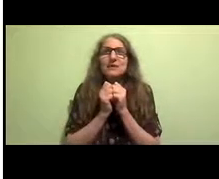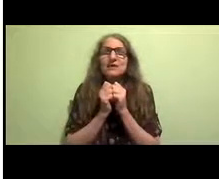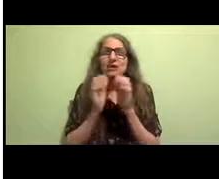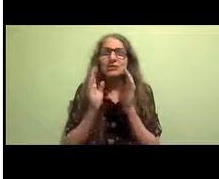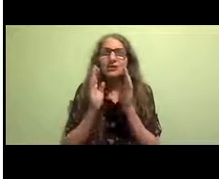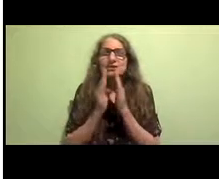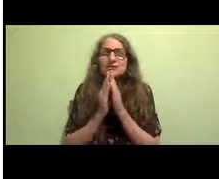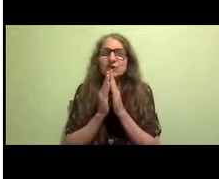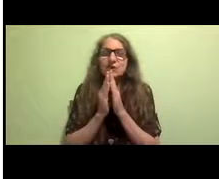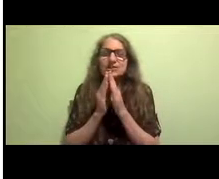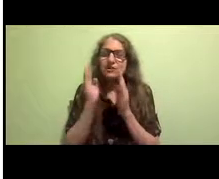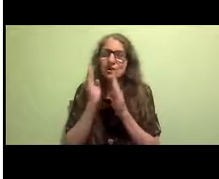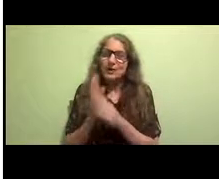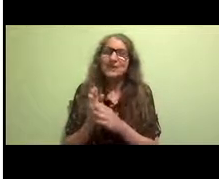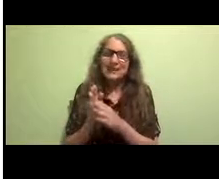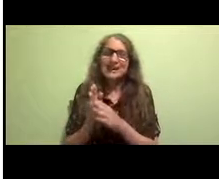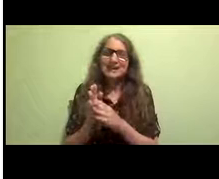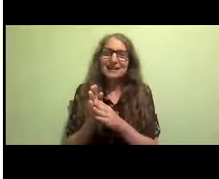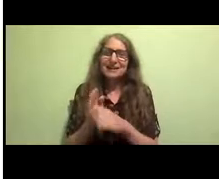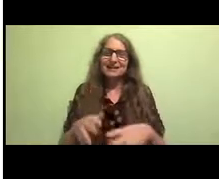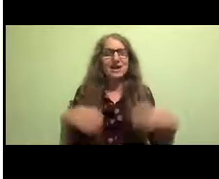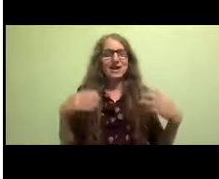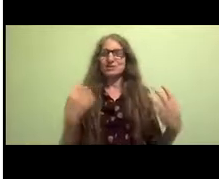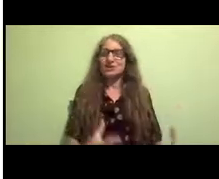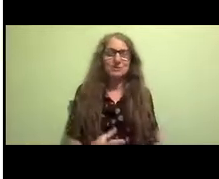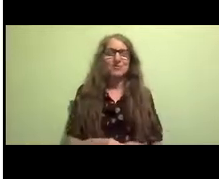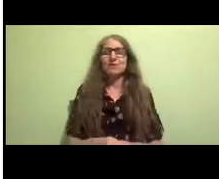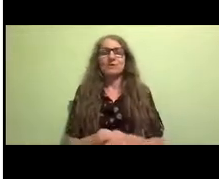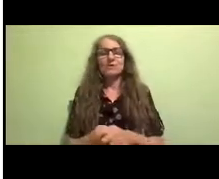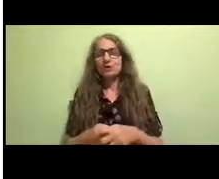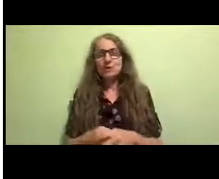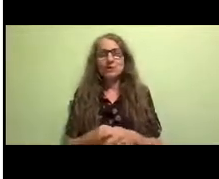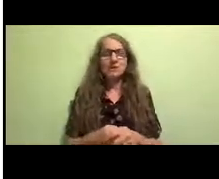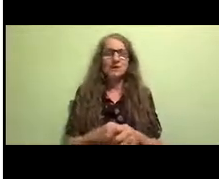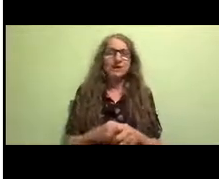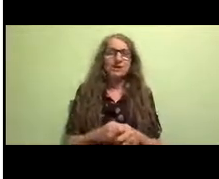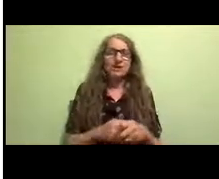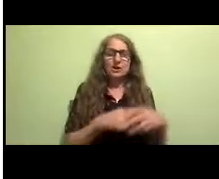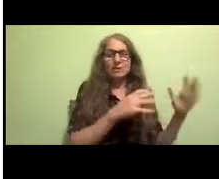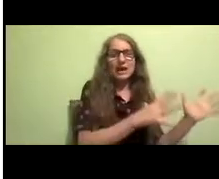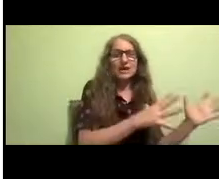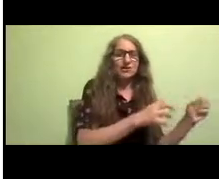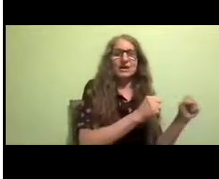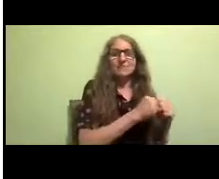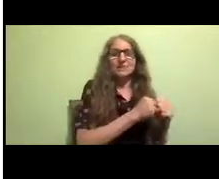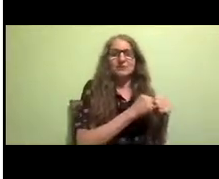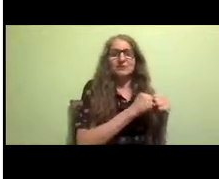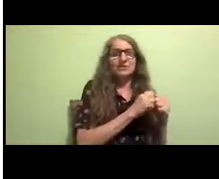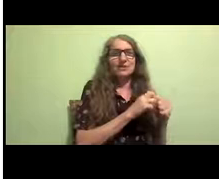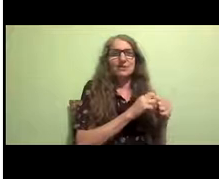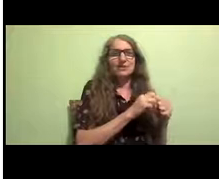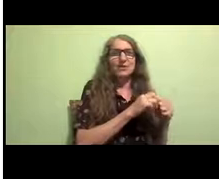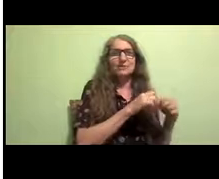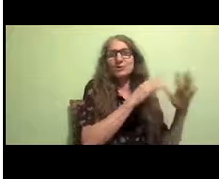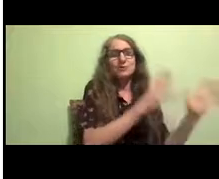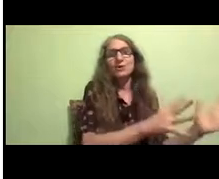be just focused on our one thing, like, okay, I'm a circus performer. Oh, I'm a writer and I'm gonna, you